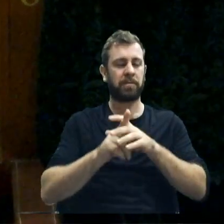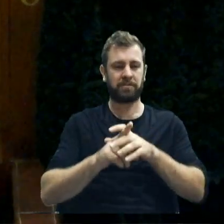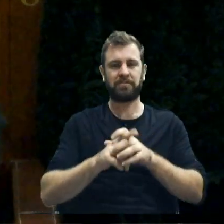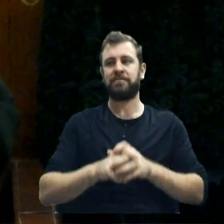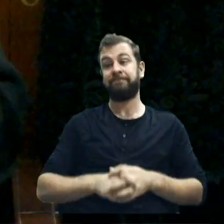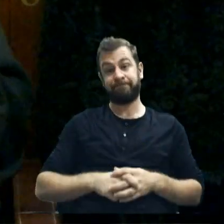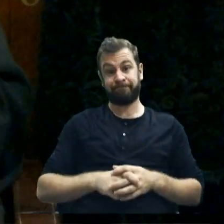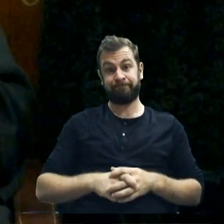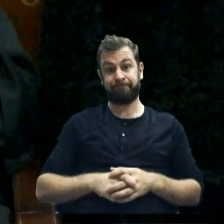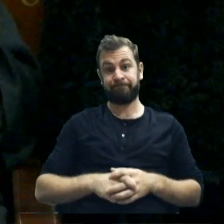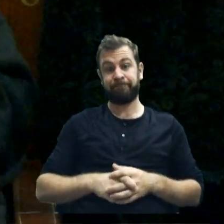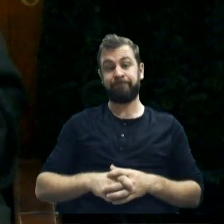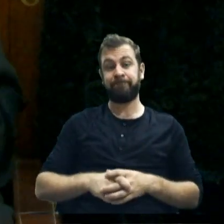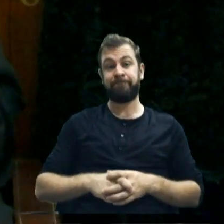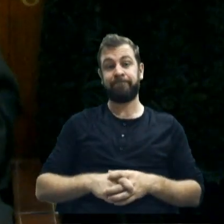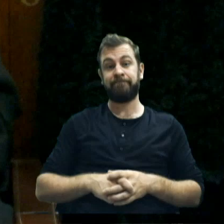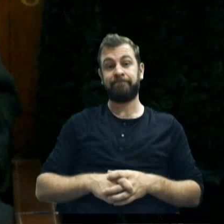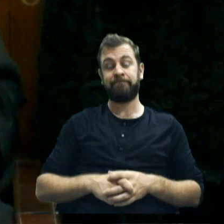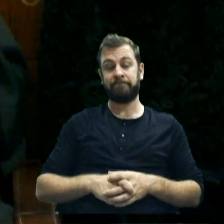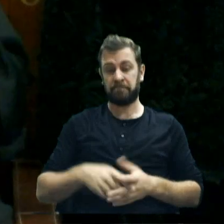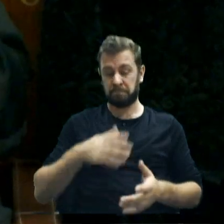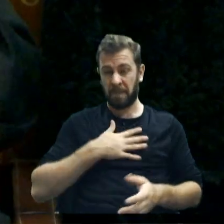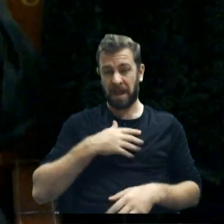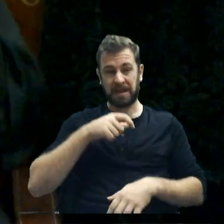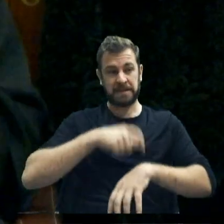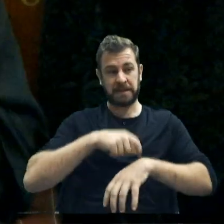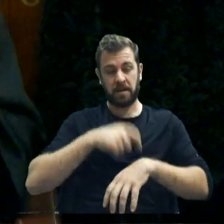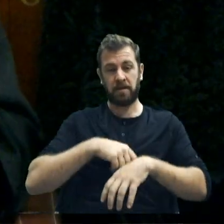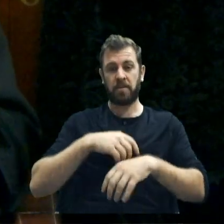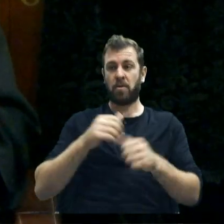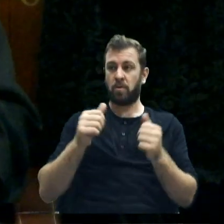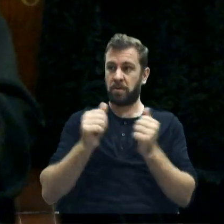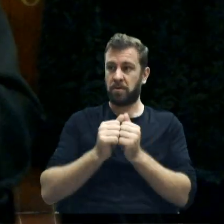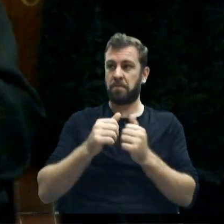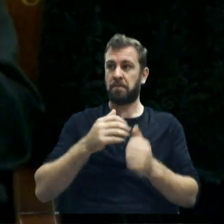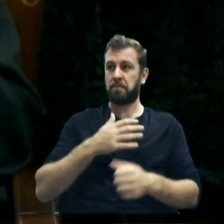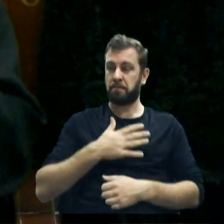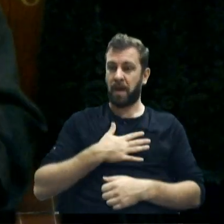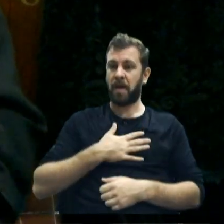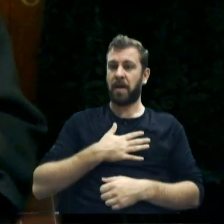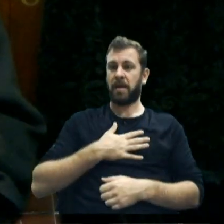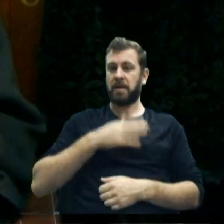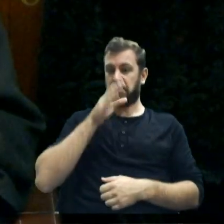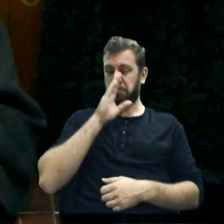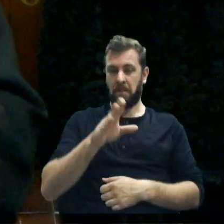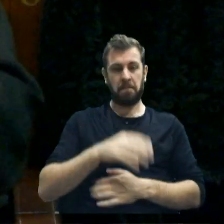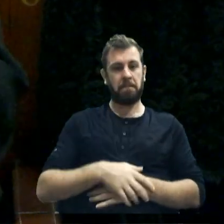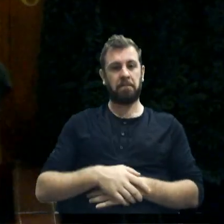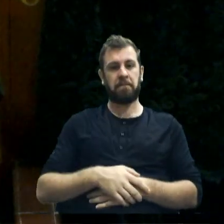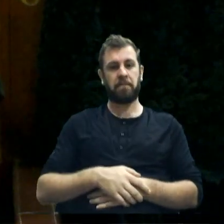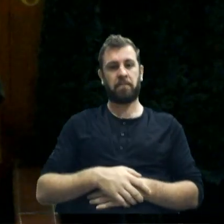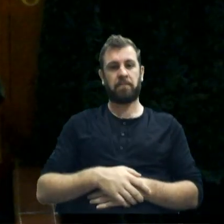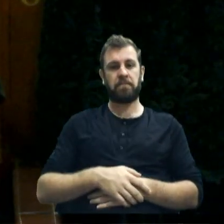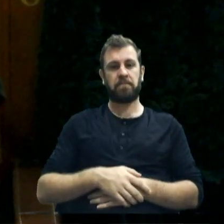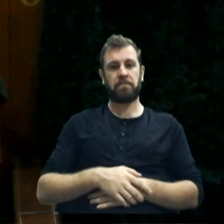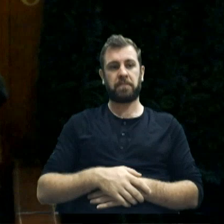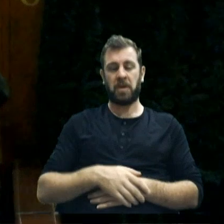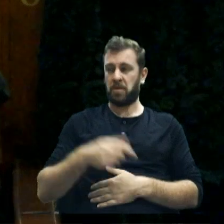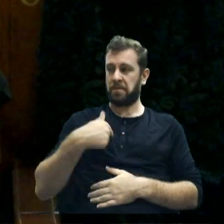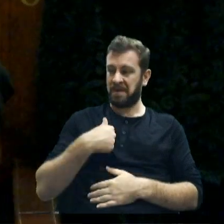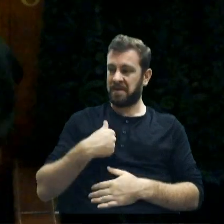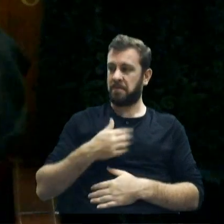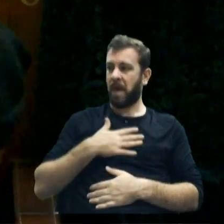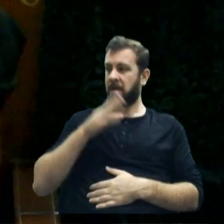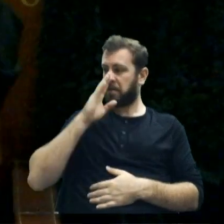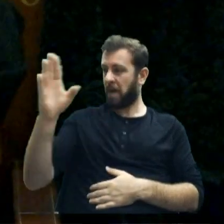You know, it's just, this is my time with my imam. It's between me and my imam.